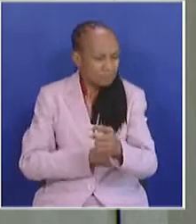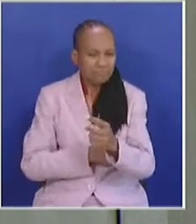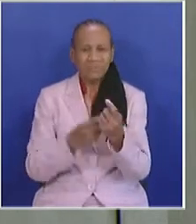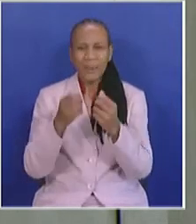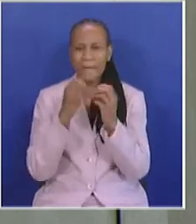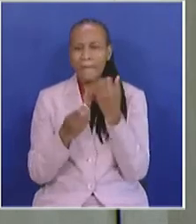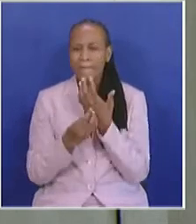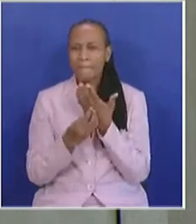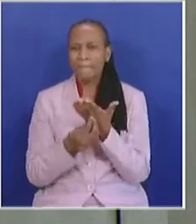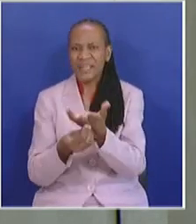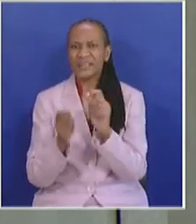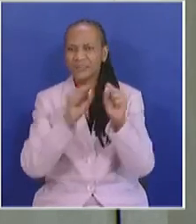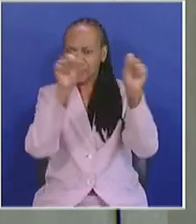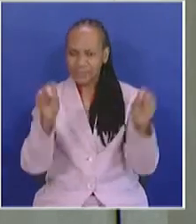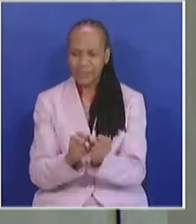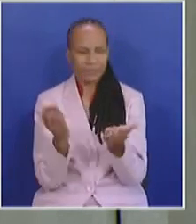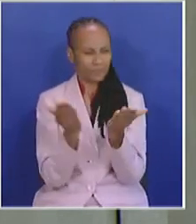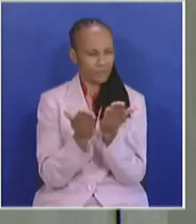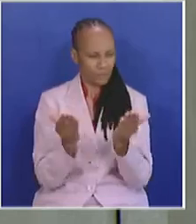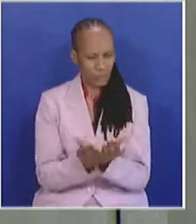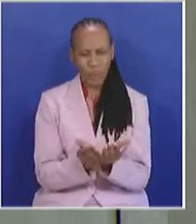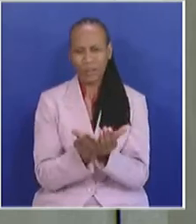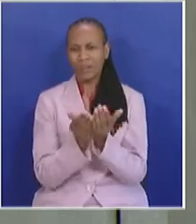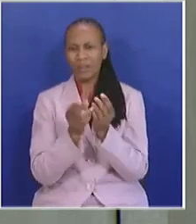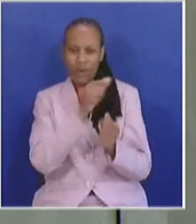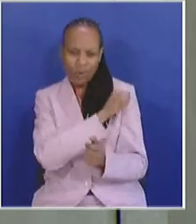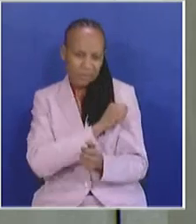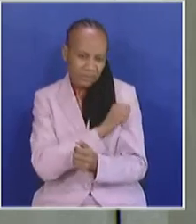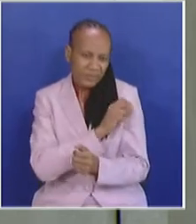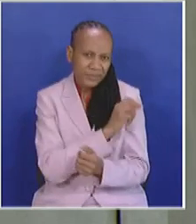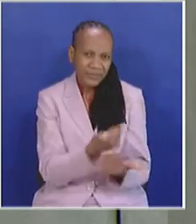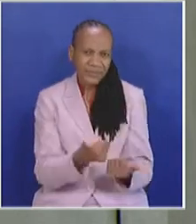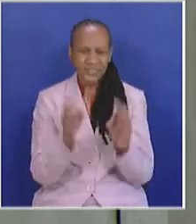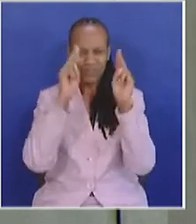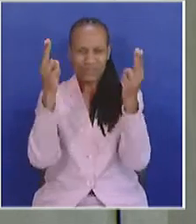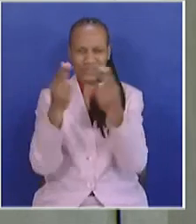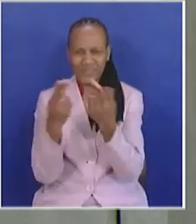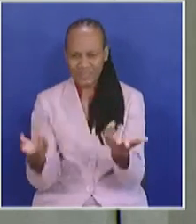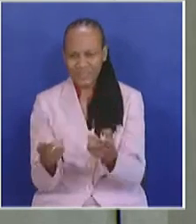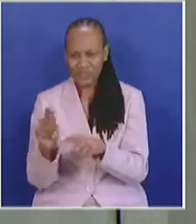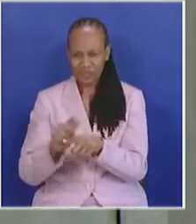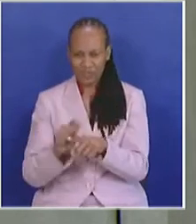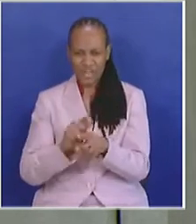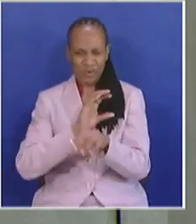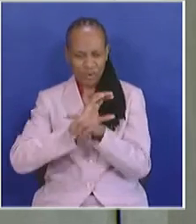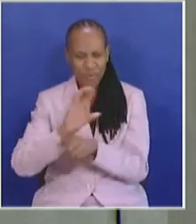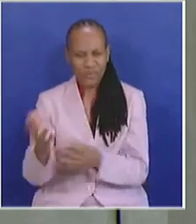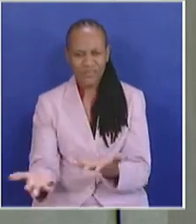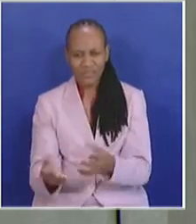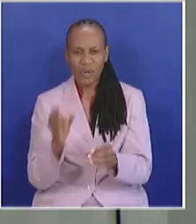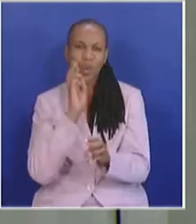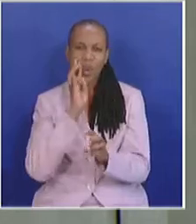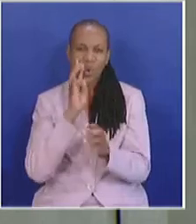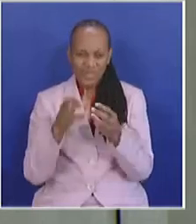systems, schools, hospitals, infrastructure build, and universities and training colleges, water